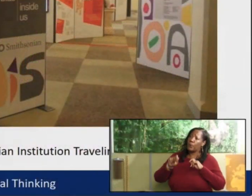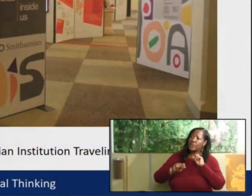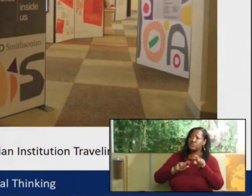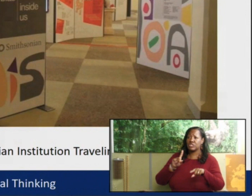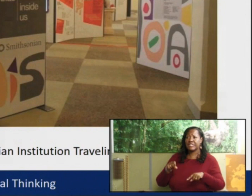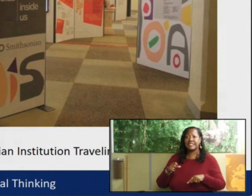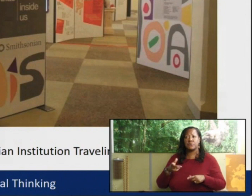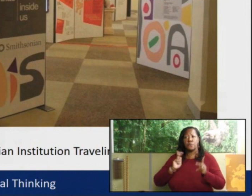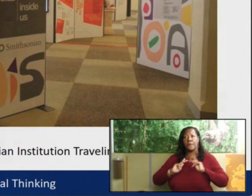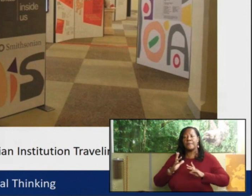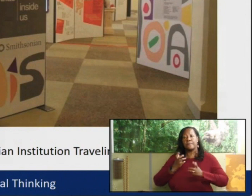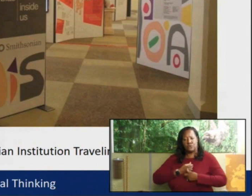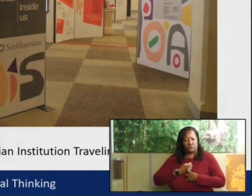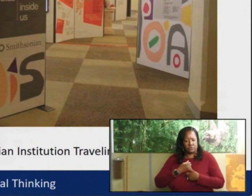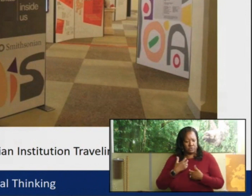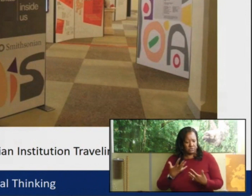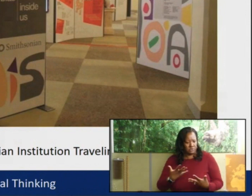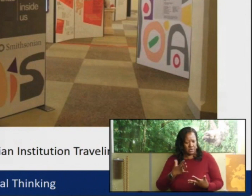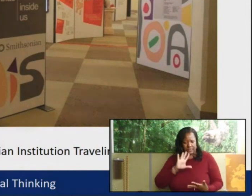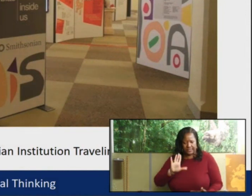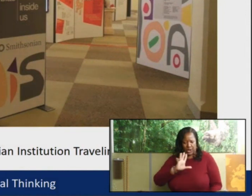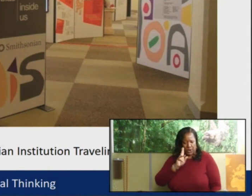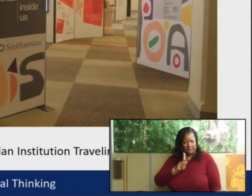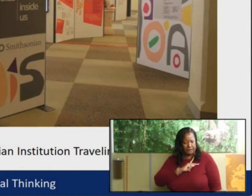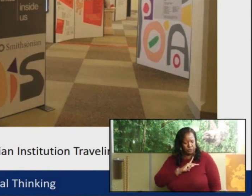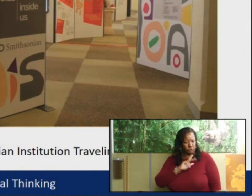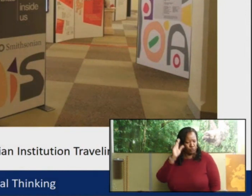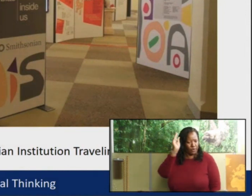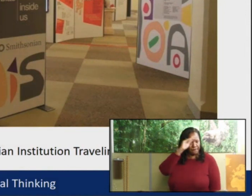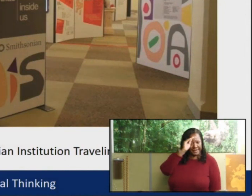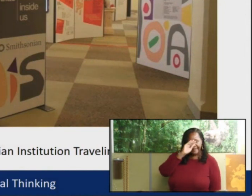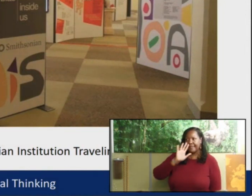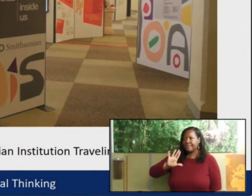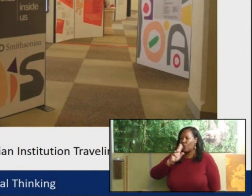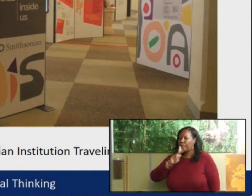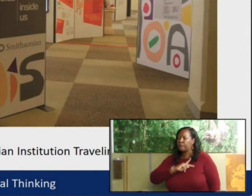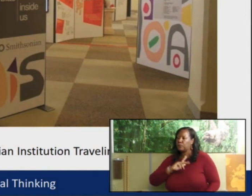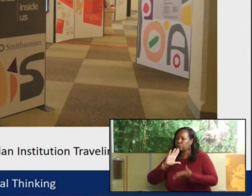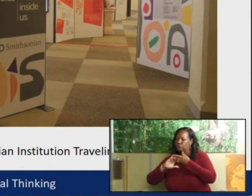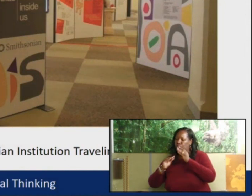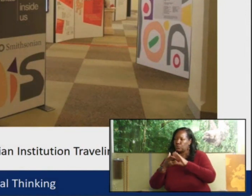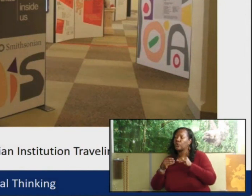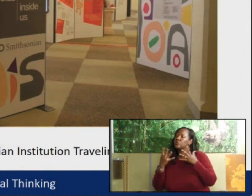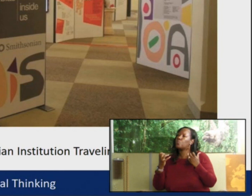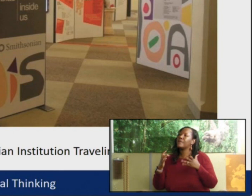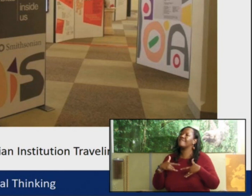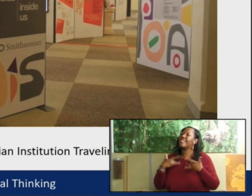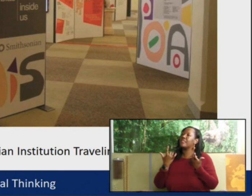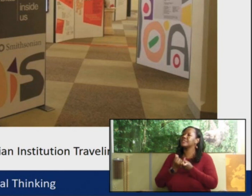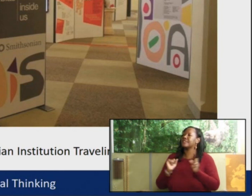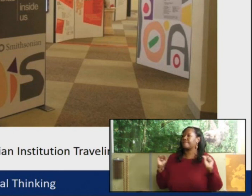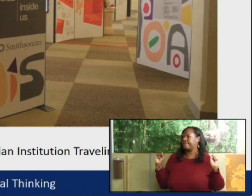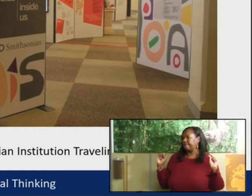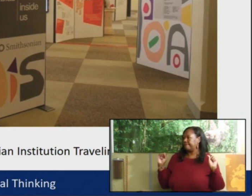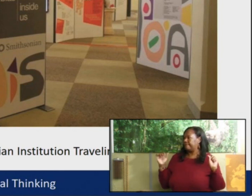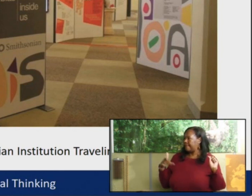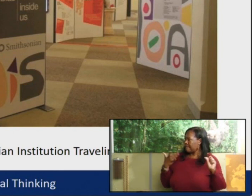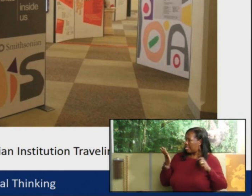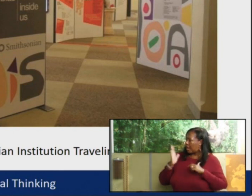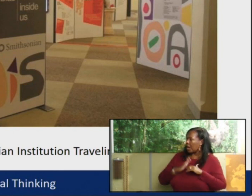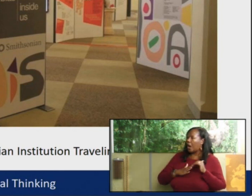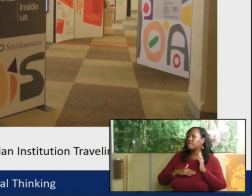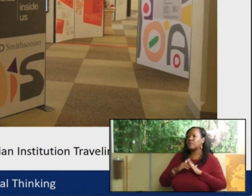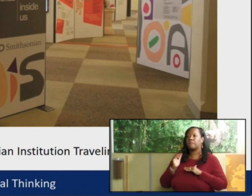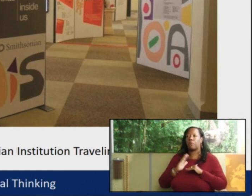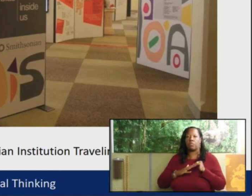to share their personal opinions or stories. We try to create a safe space where people feel comfortable